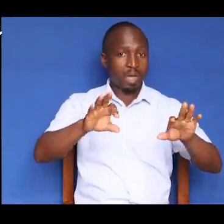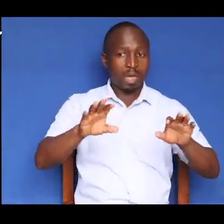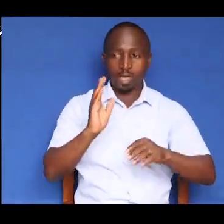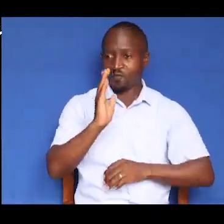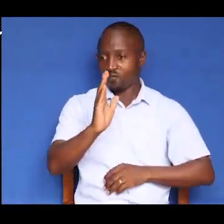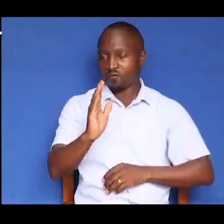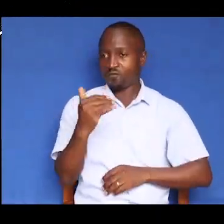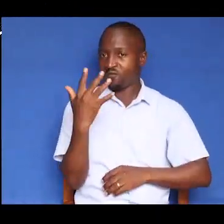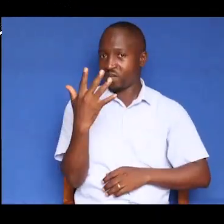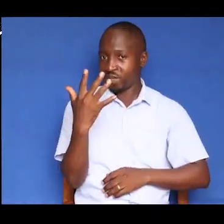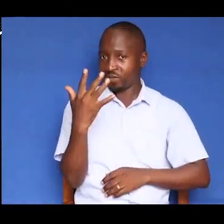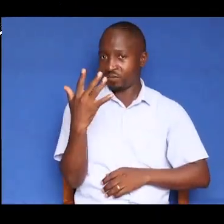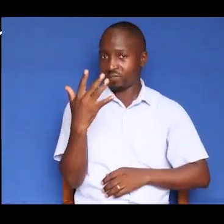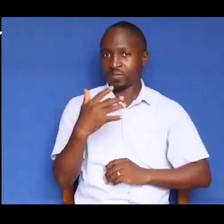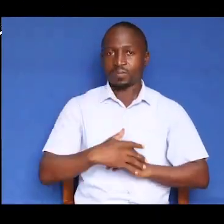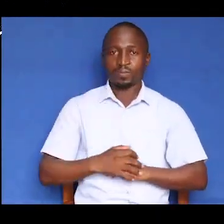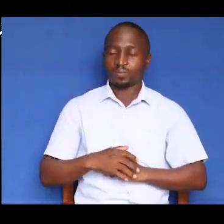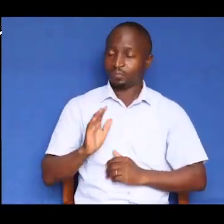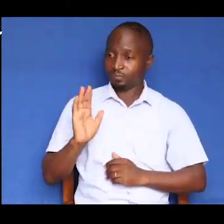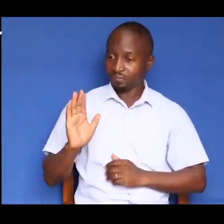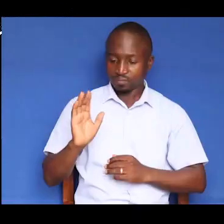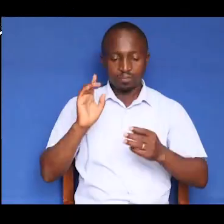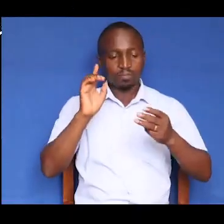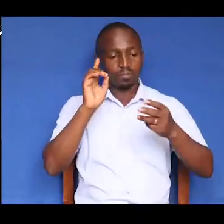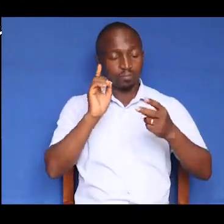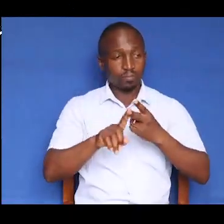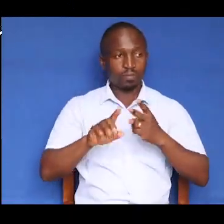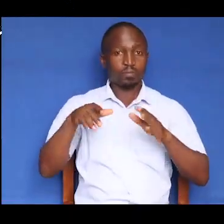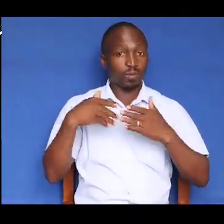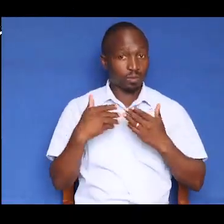changes in multiplier. But